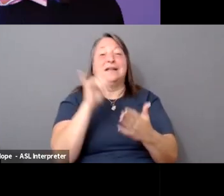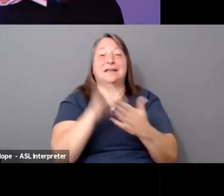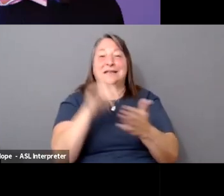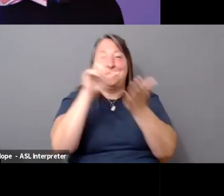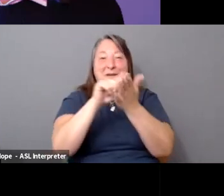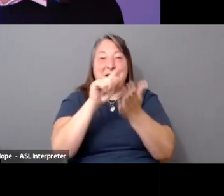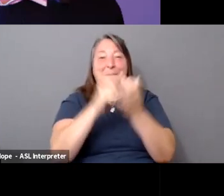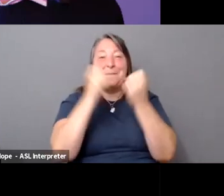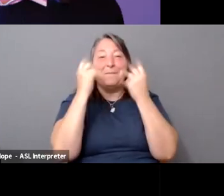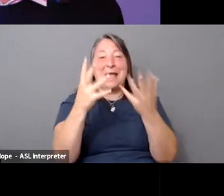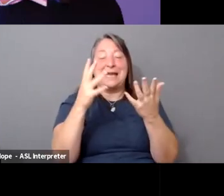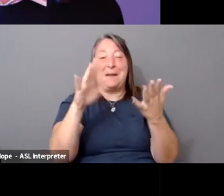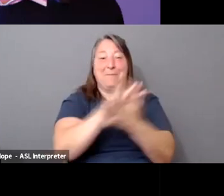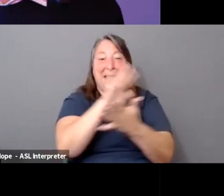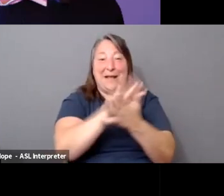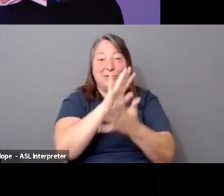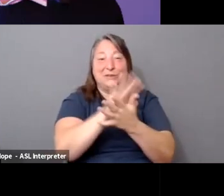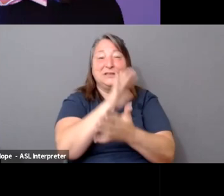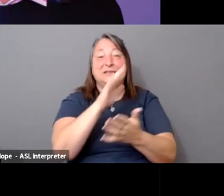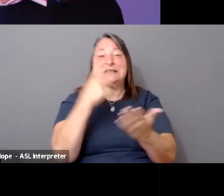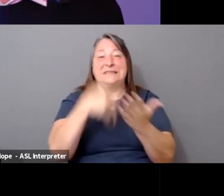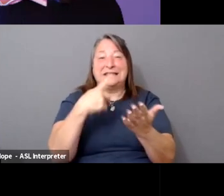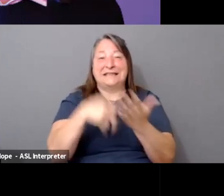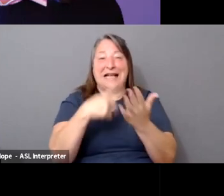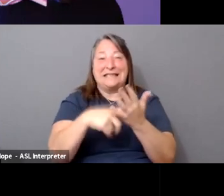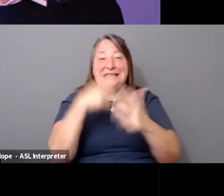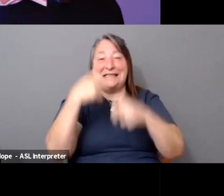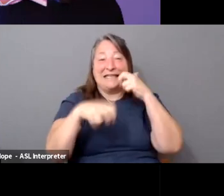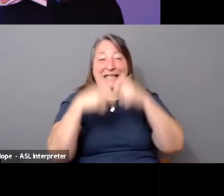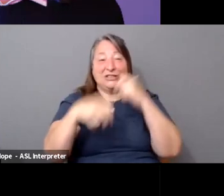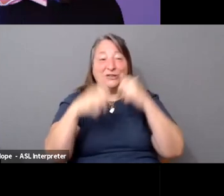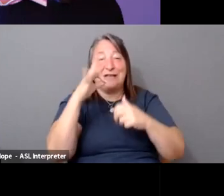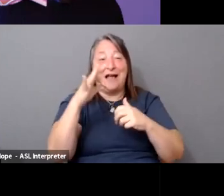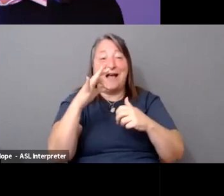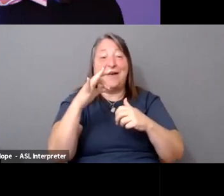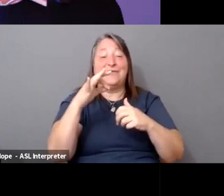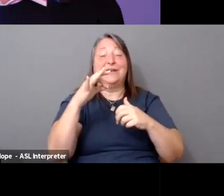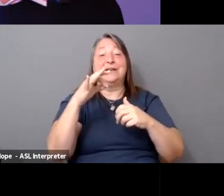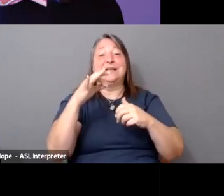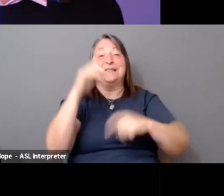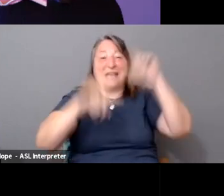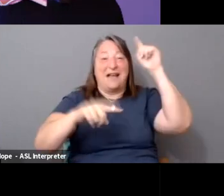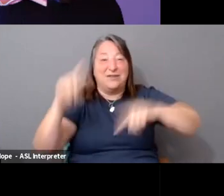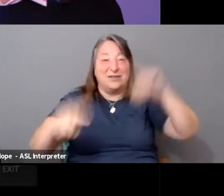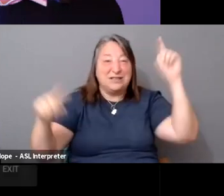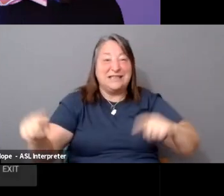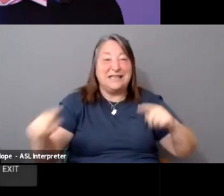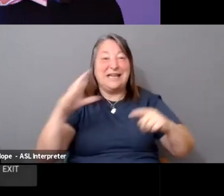papers addressing the issue of diversity in theater and on screen, including